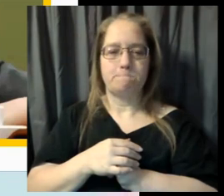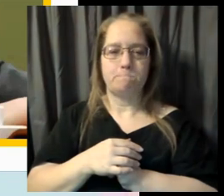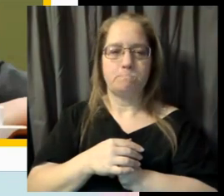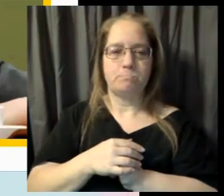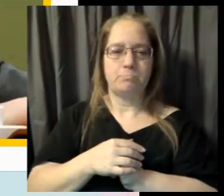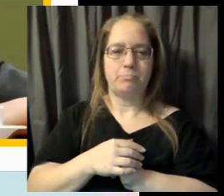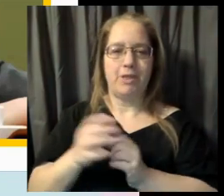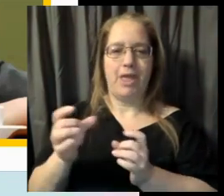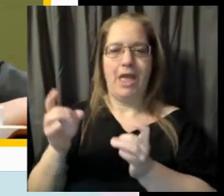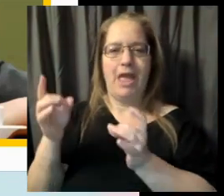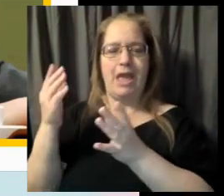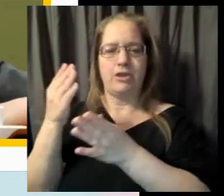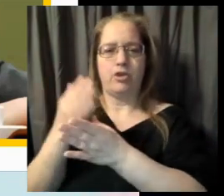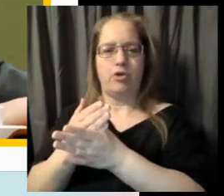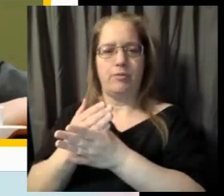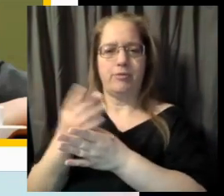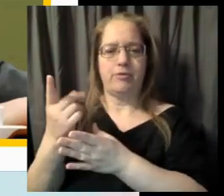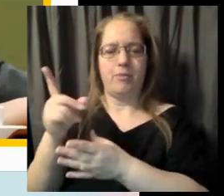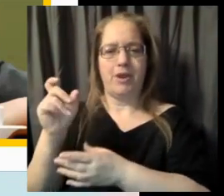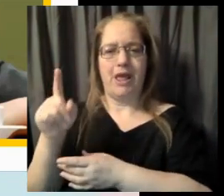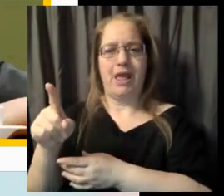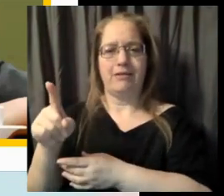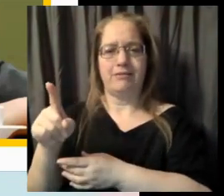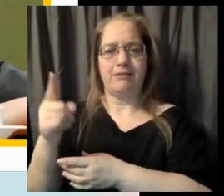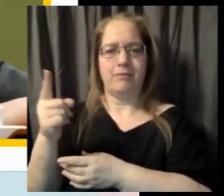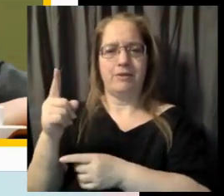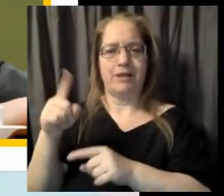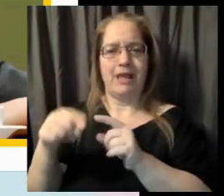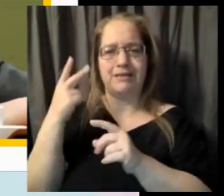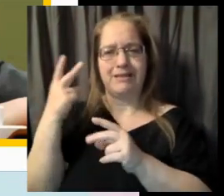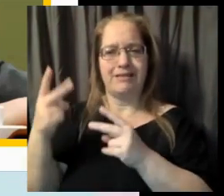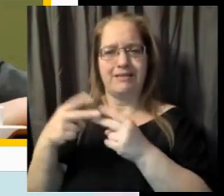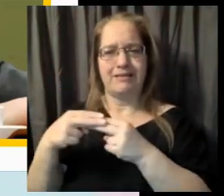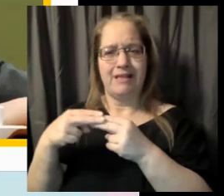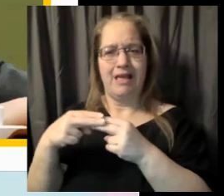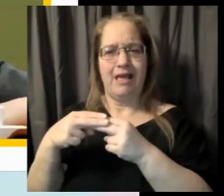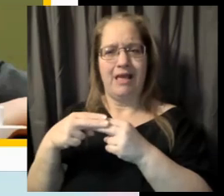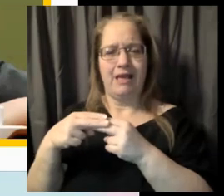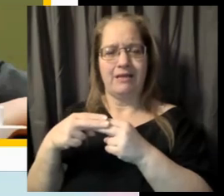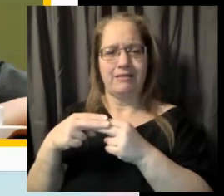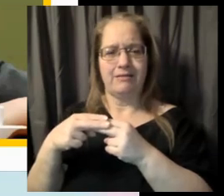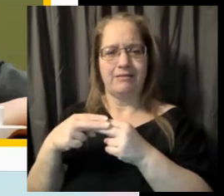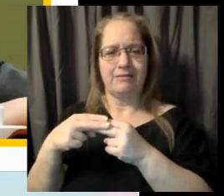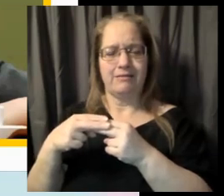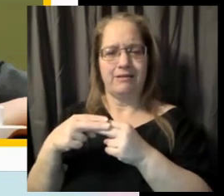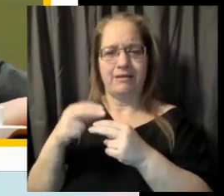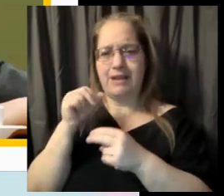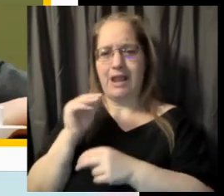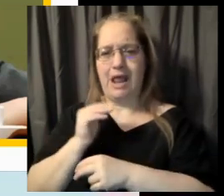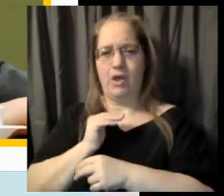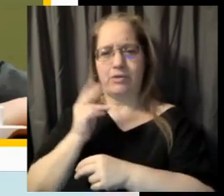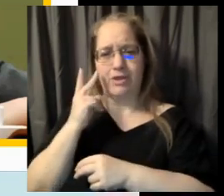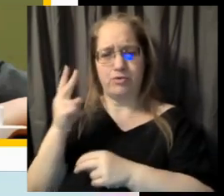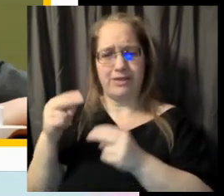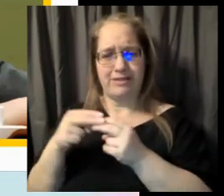help your child practice waiting, you can build into it in those everyday routines, like waiting a few